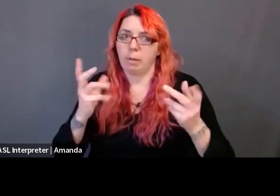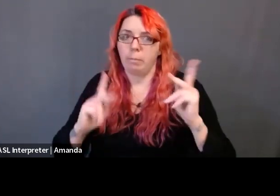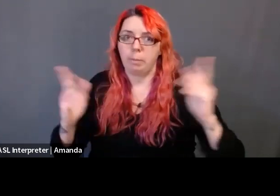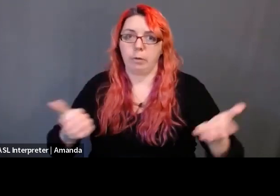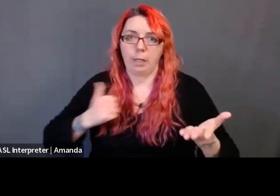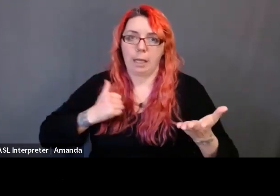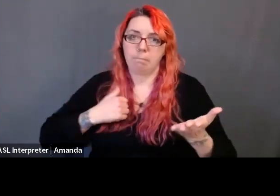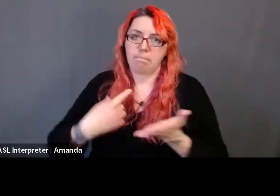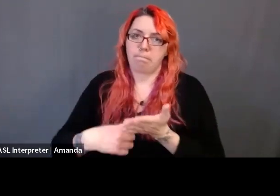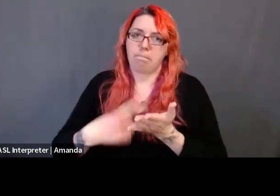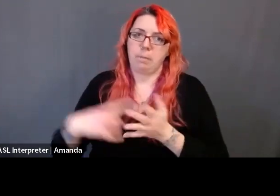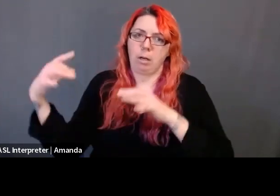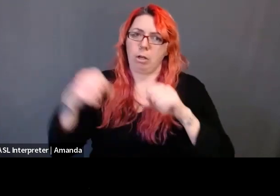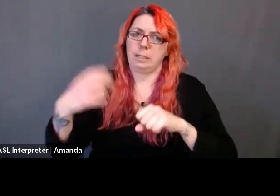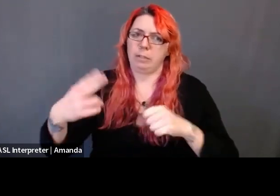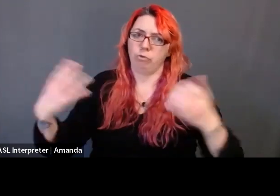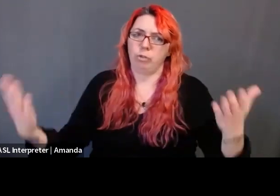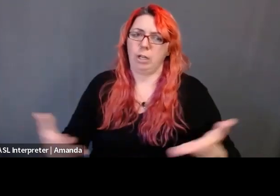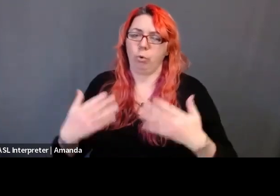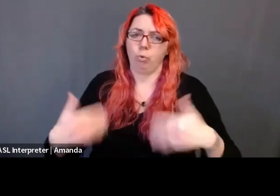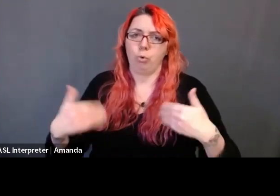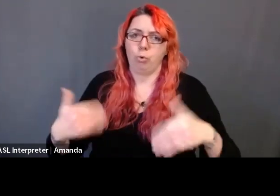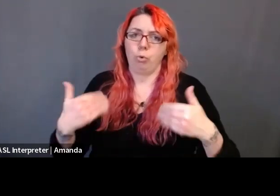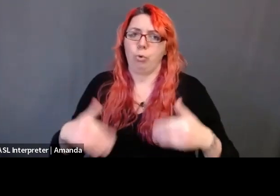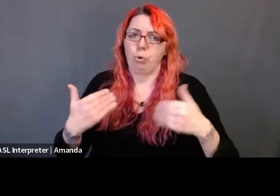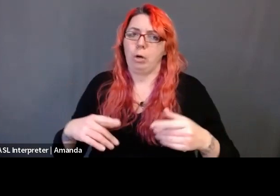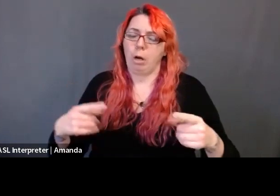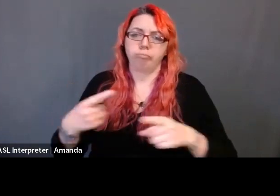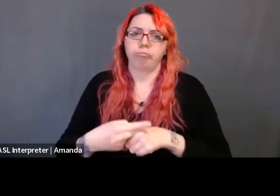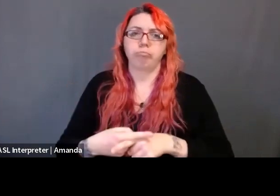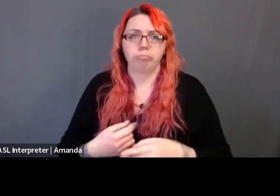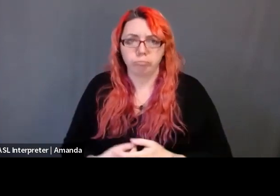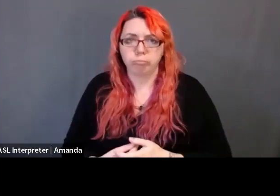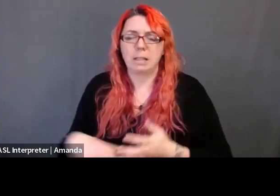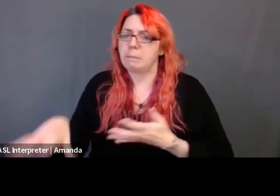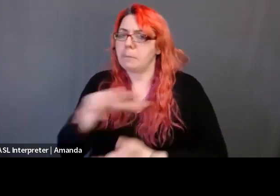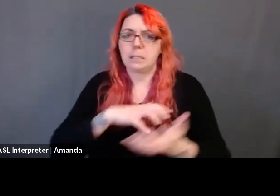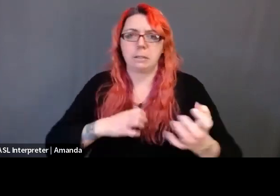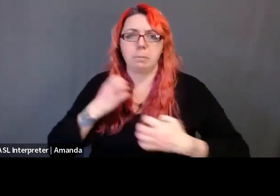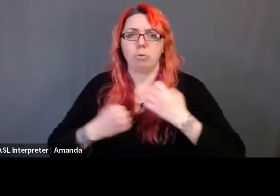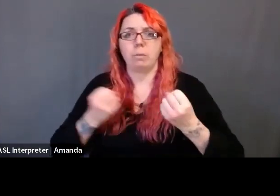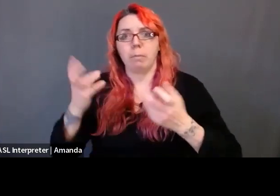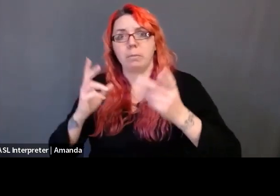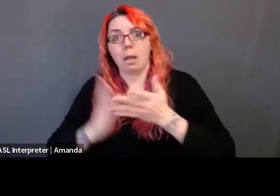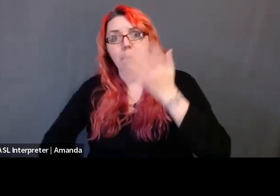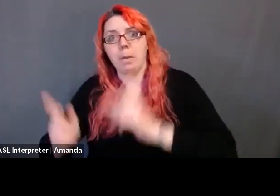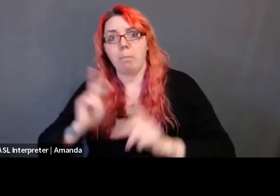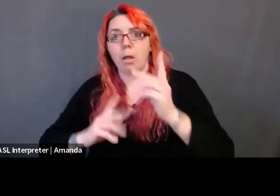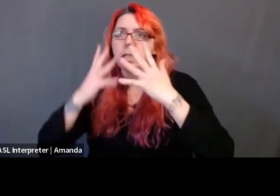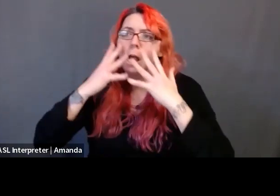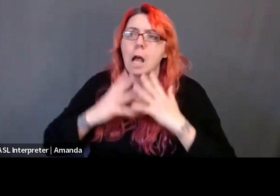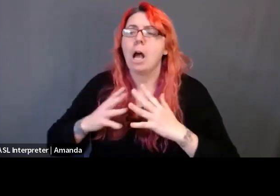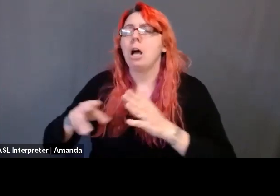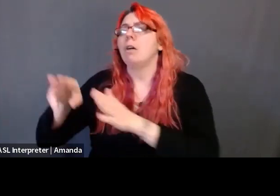All the ceremonies and the outpourings of grief for the late Queen has generated mixed emotions. And as Neetu Garcha explains, for